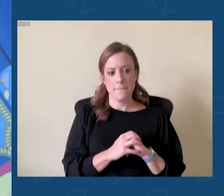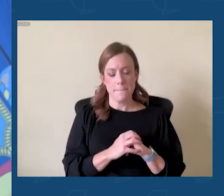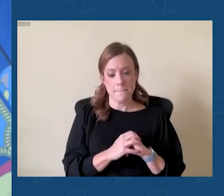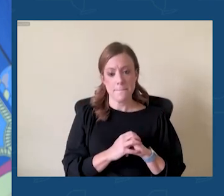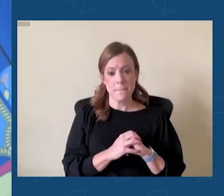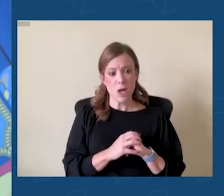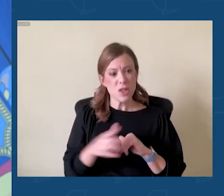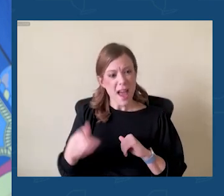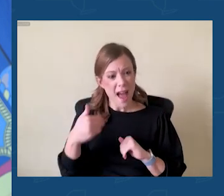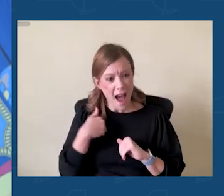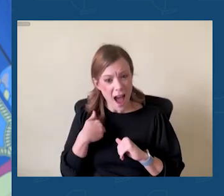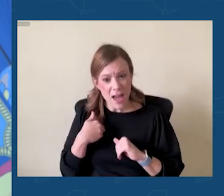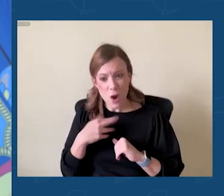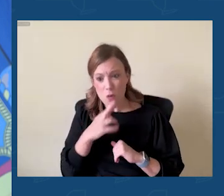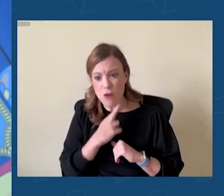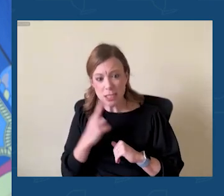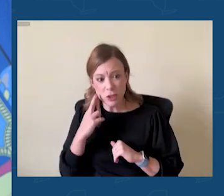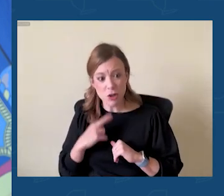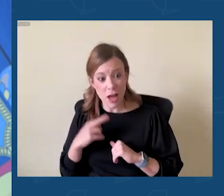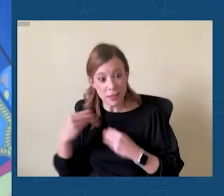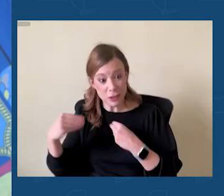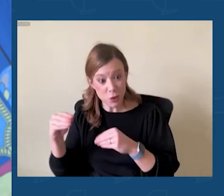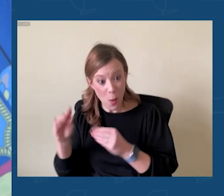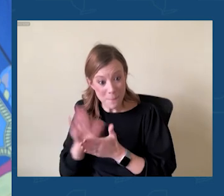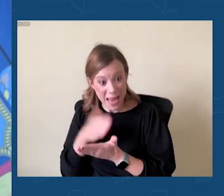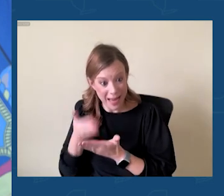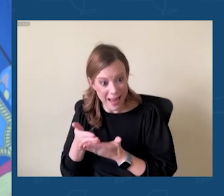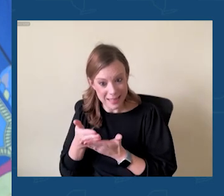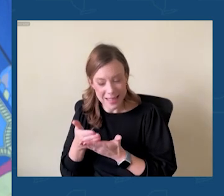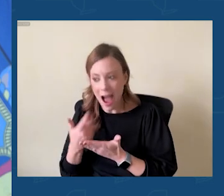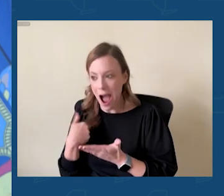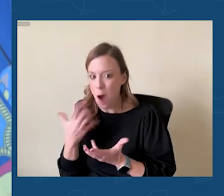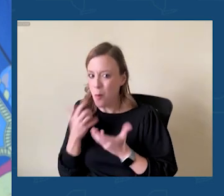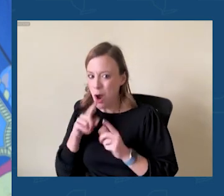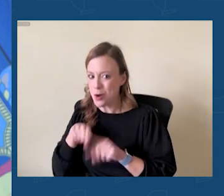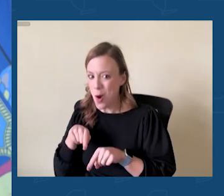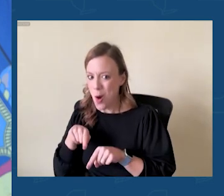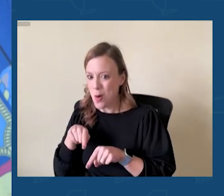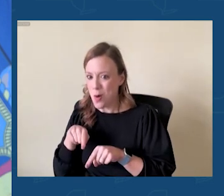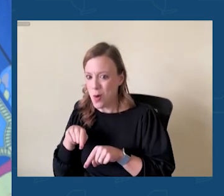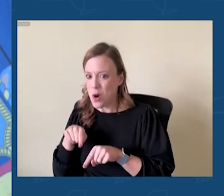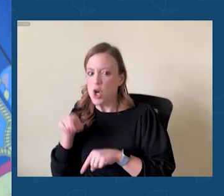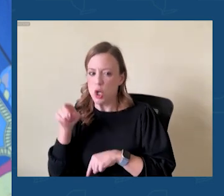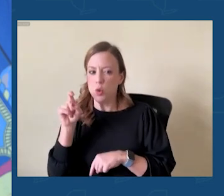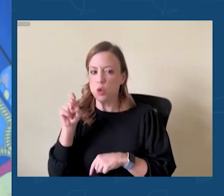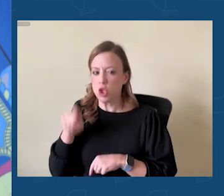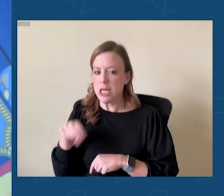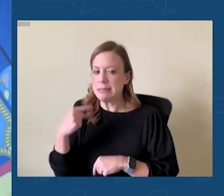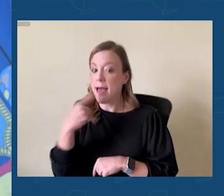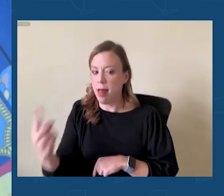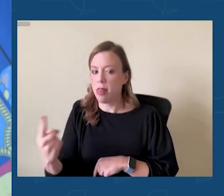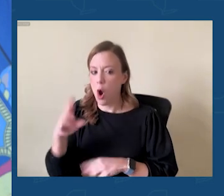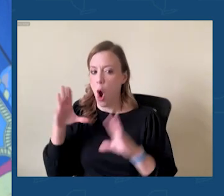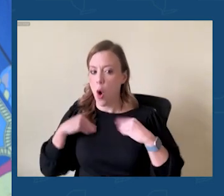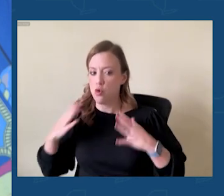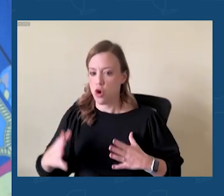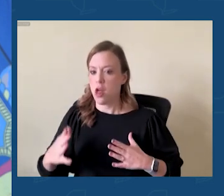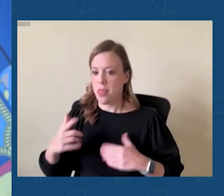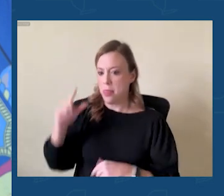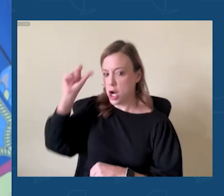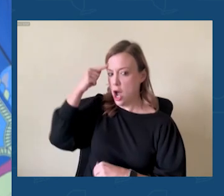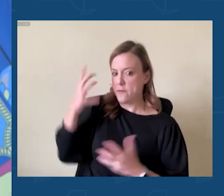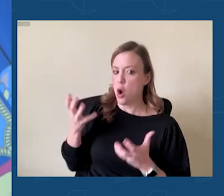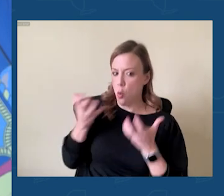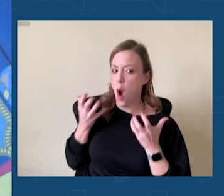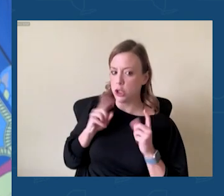pancakes? They weren't open today, I checked. Might want to let the owner know the governor was looking for a pancake, but I'll